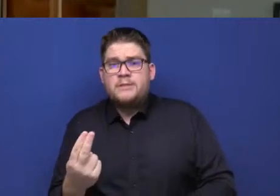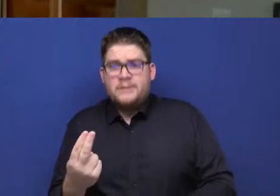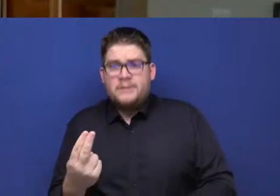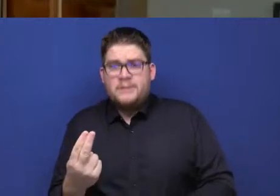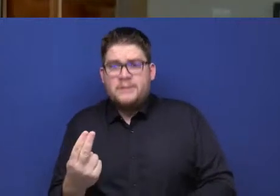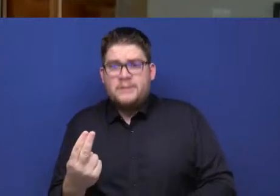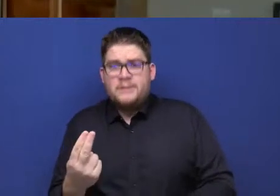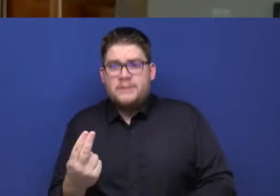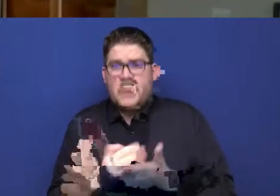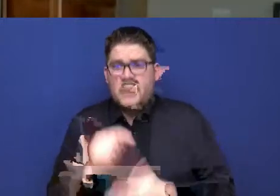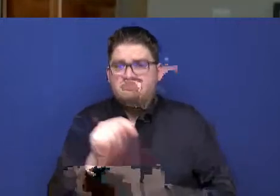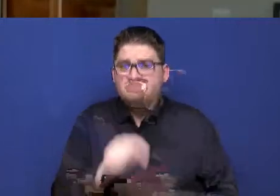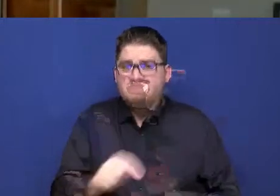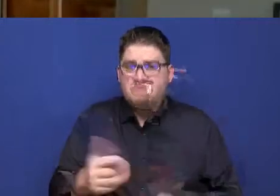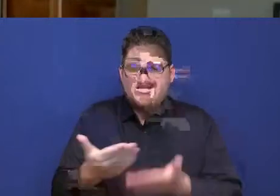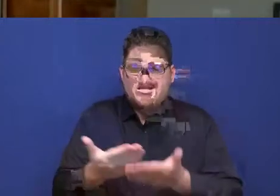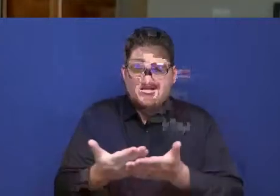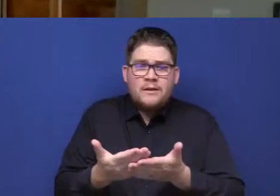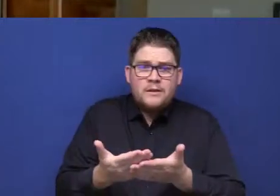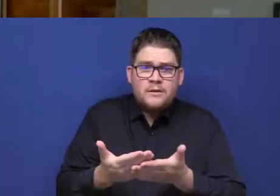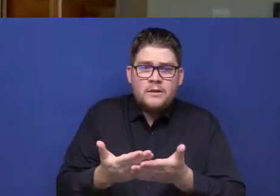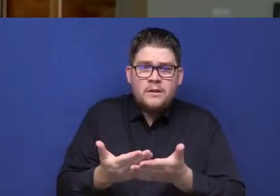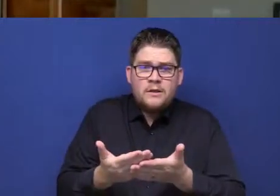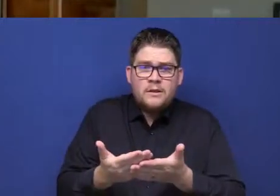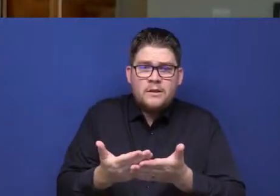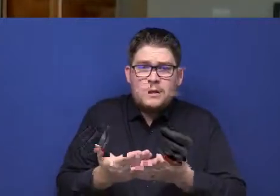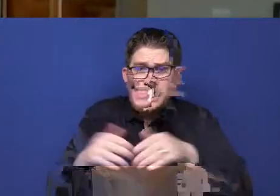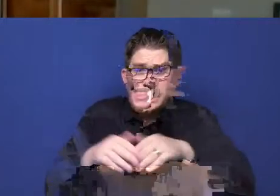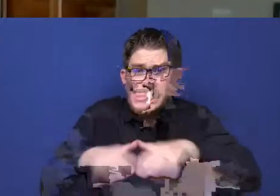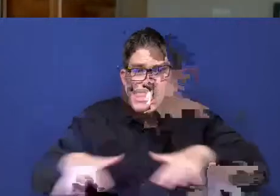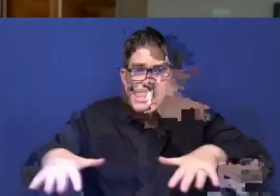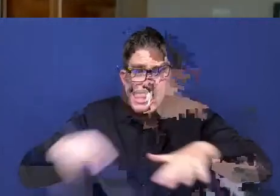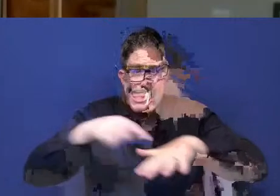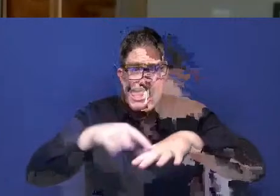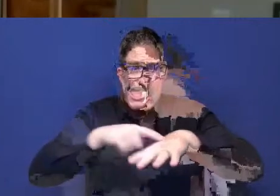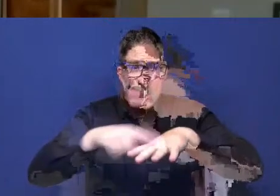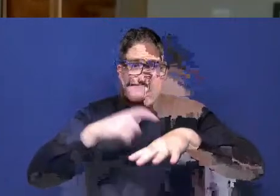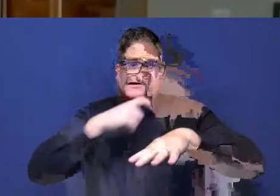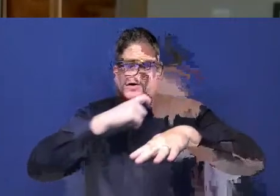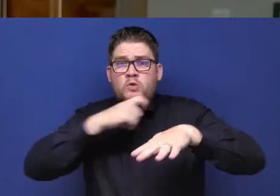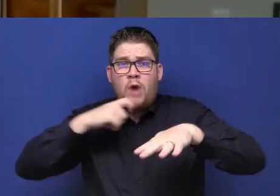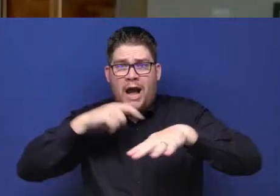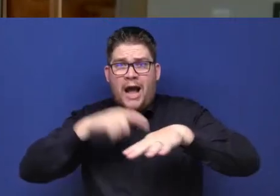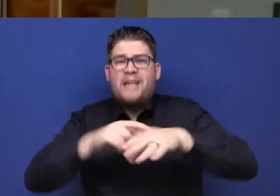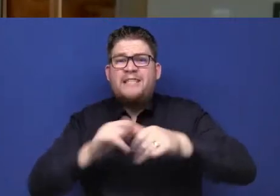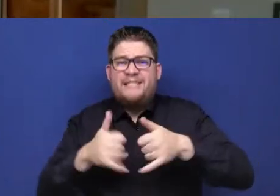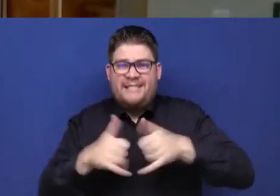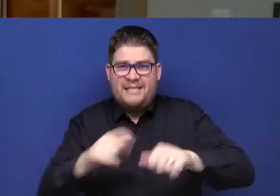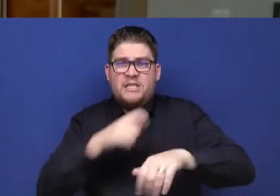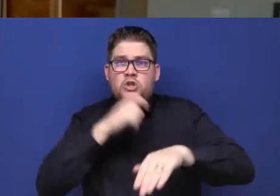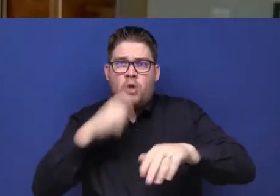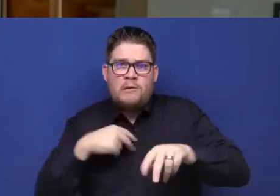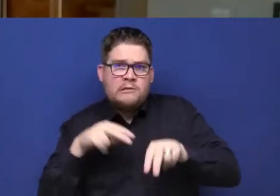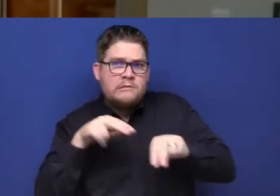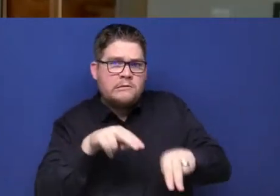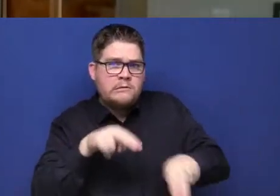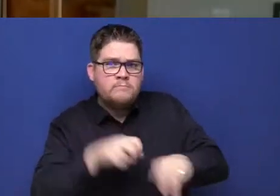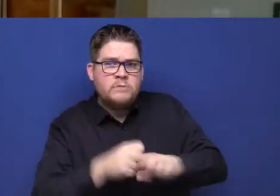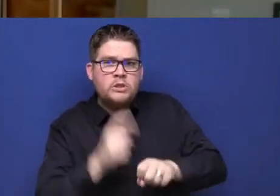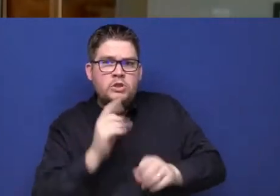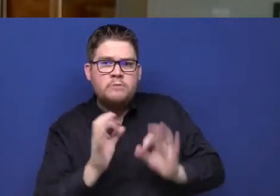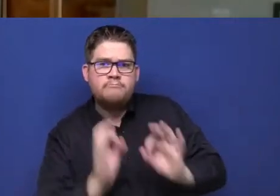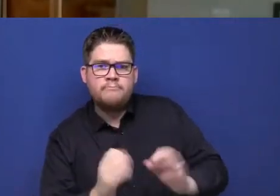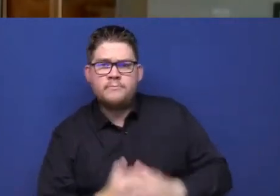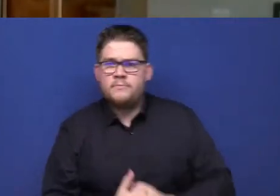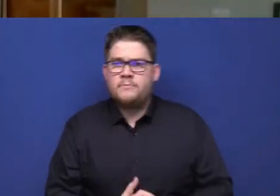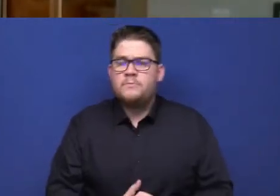increased RH, and scattered precip, which will be favorable to our crews. In terms of fire activity, we've made good progress. We've been